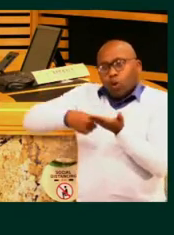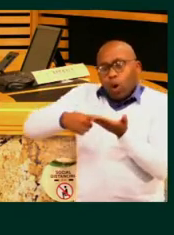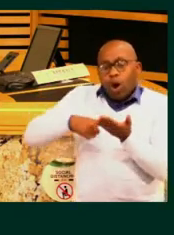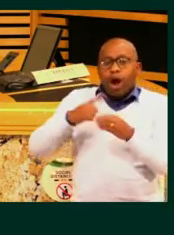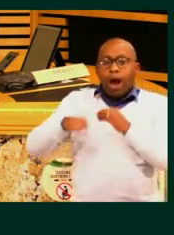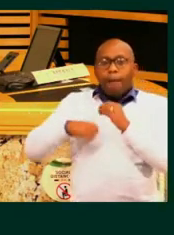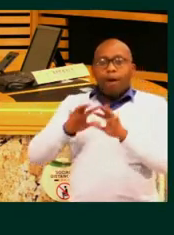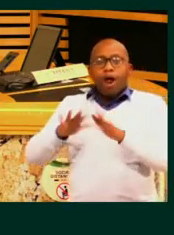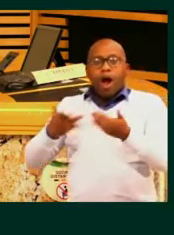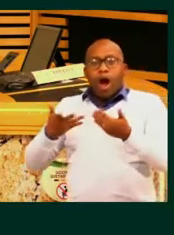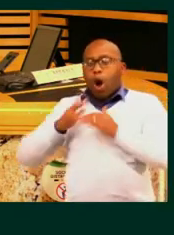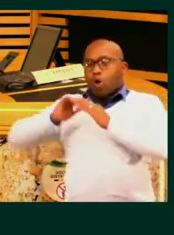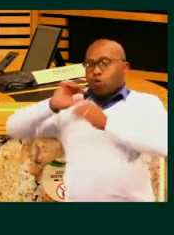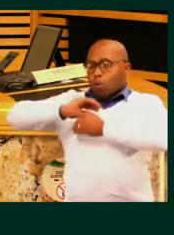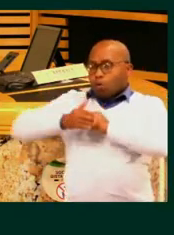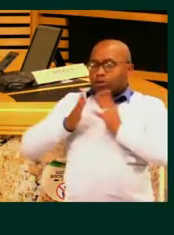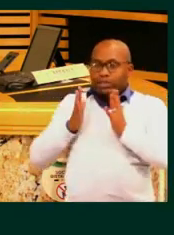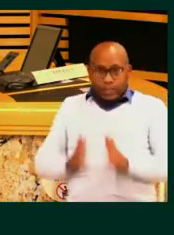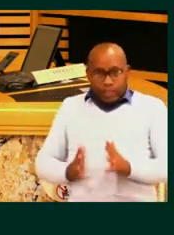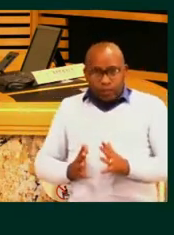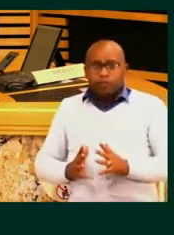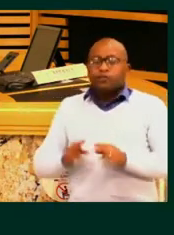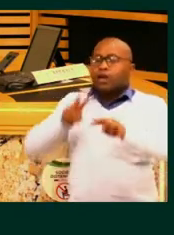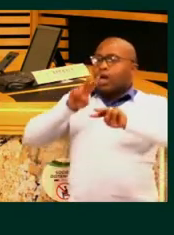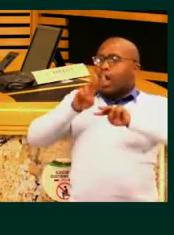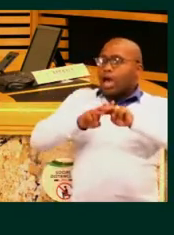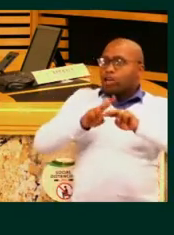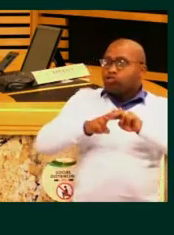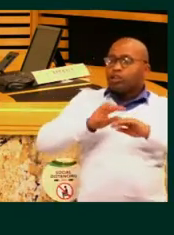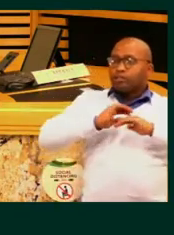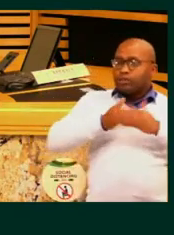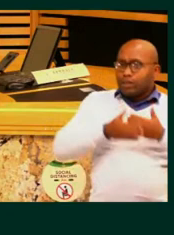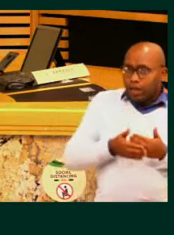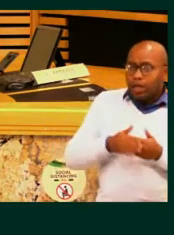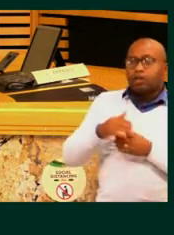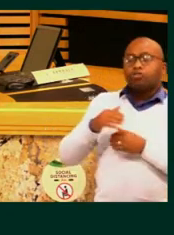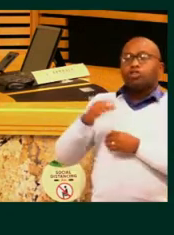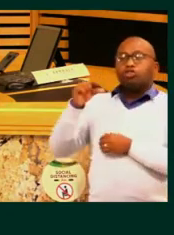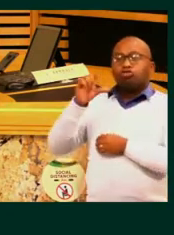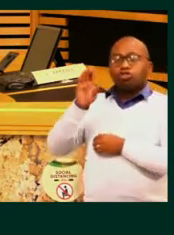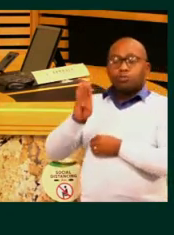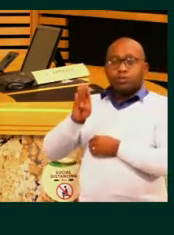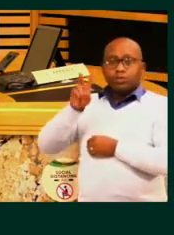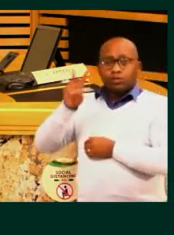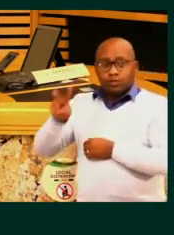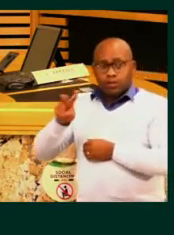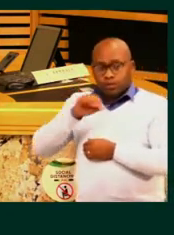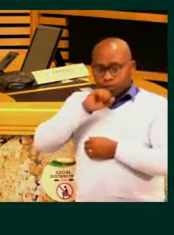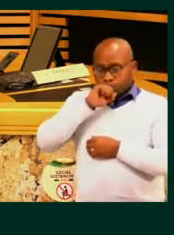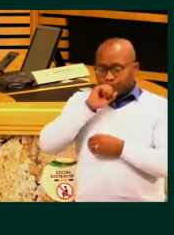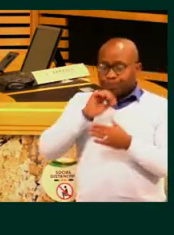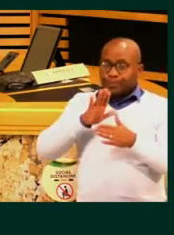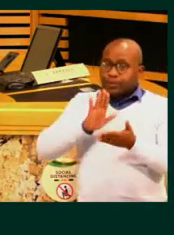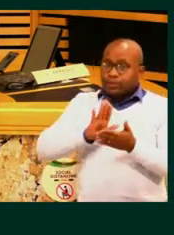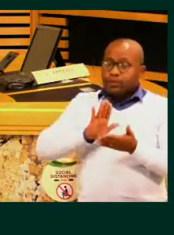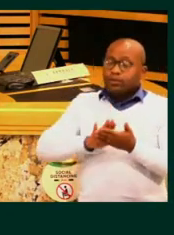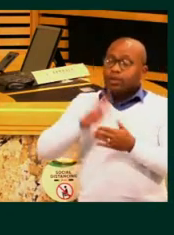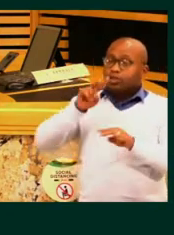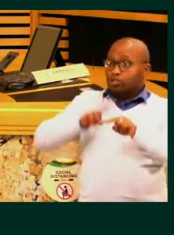prevention methods for HIV prevention care support gender based violence barriers and